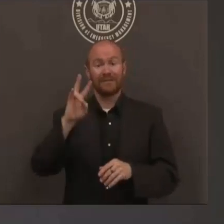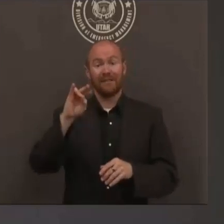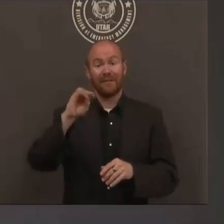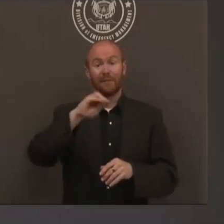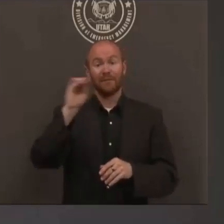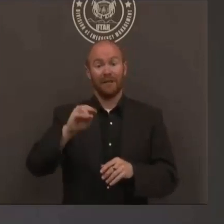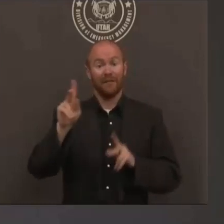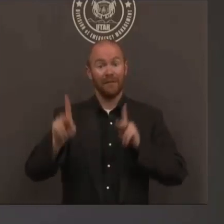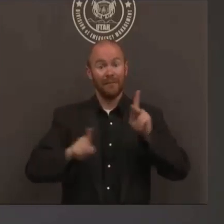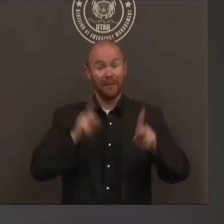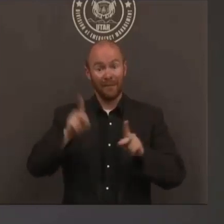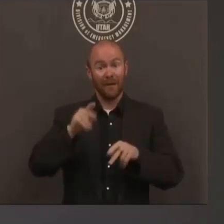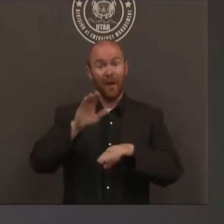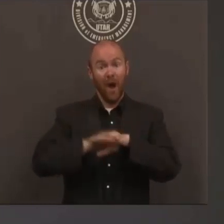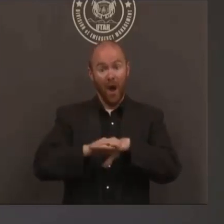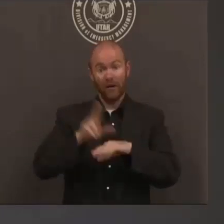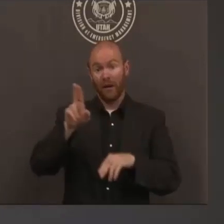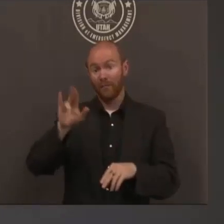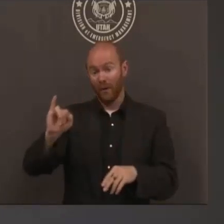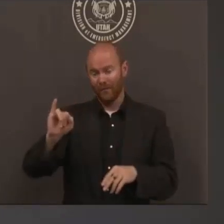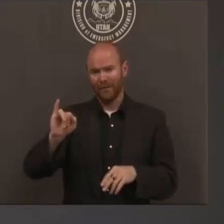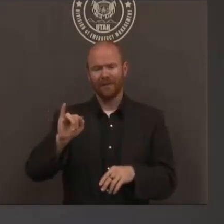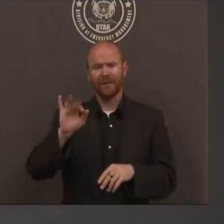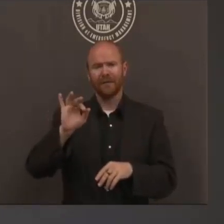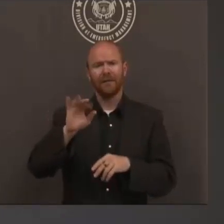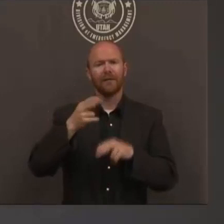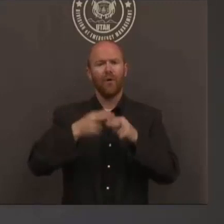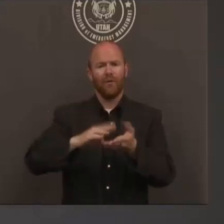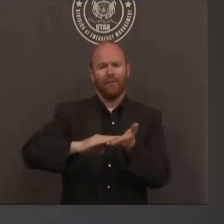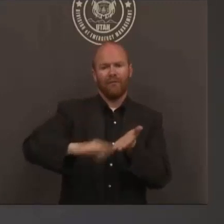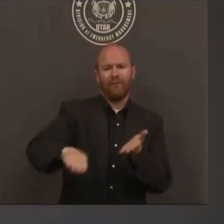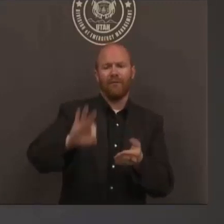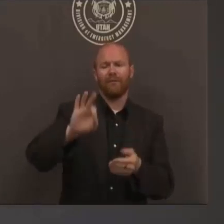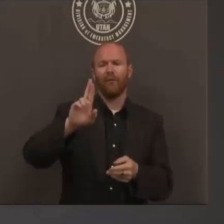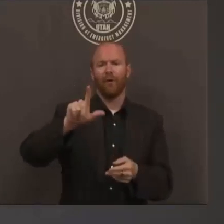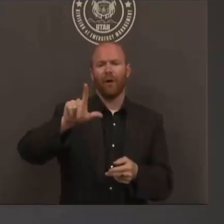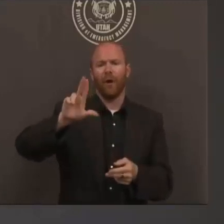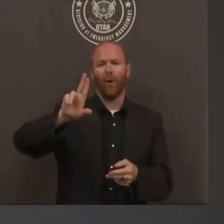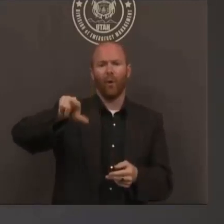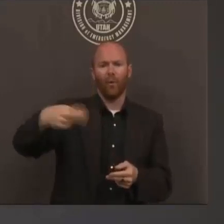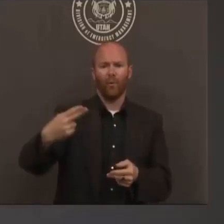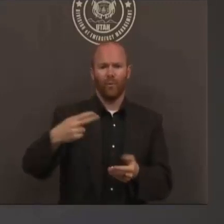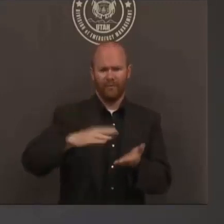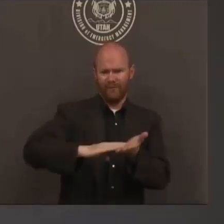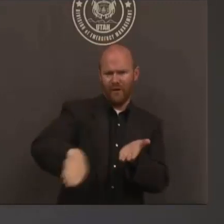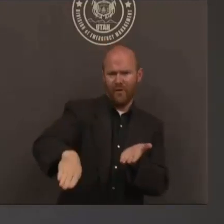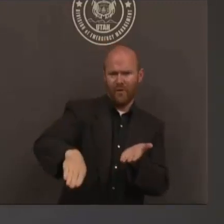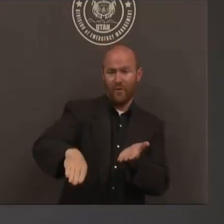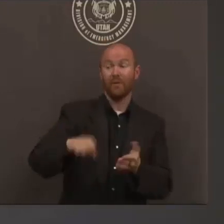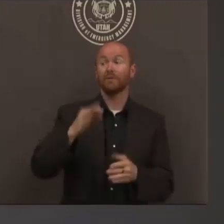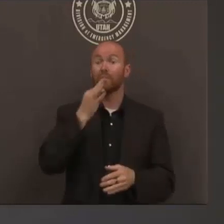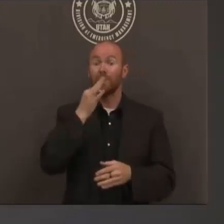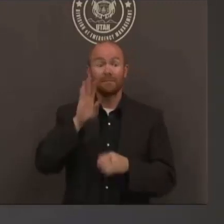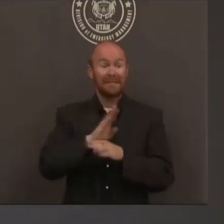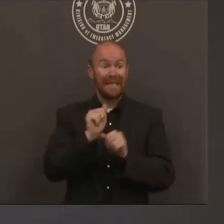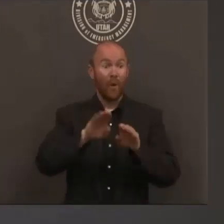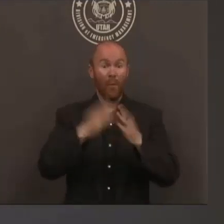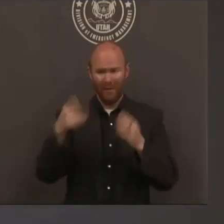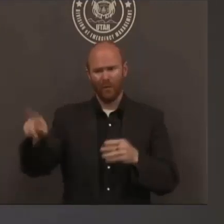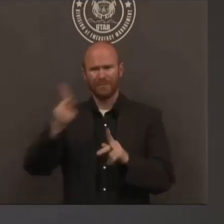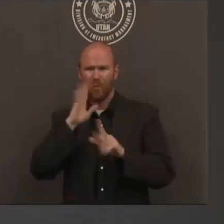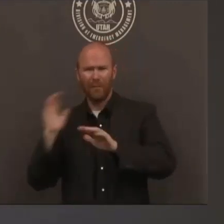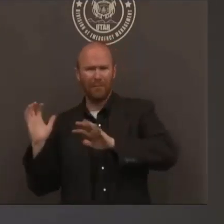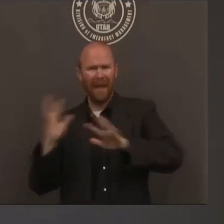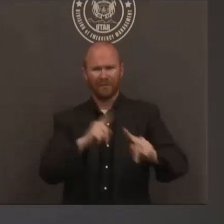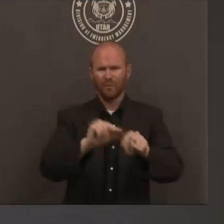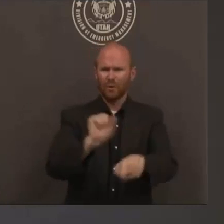right now are furloughed, which means there's a job waiting for them to go back as businesses can open up. So there's very